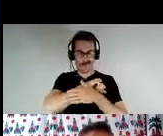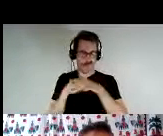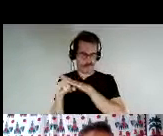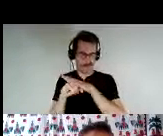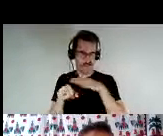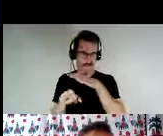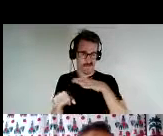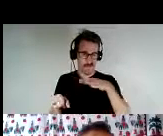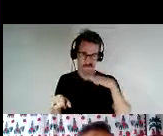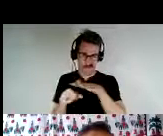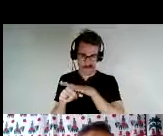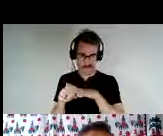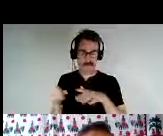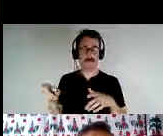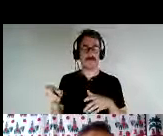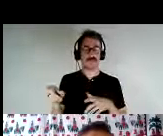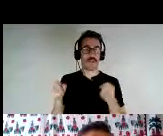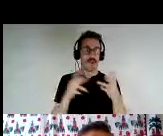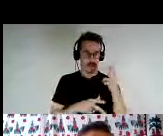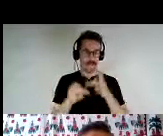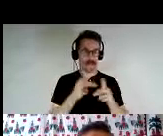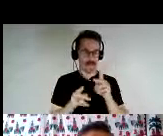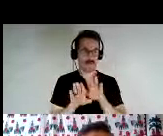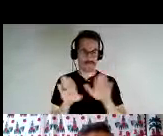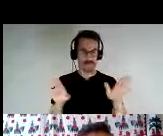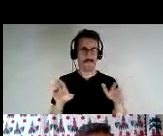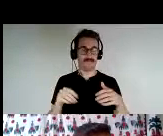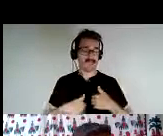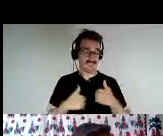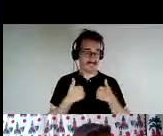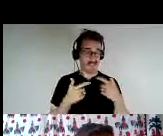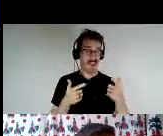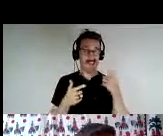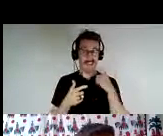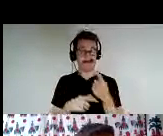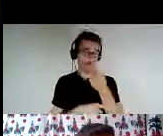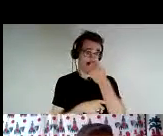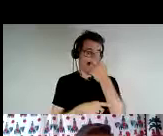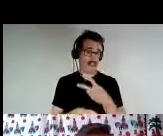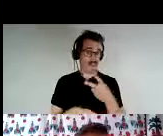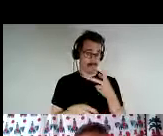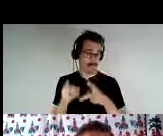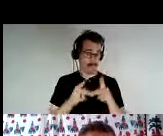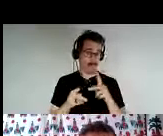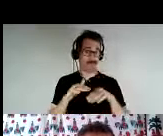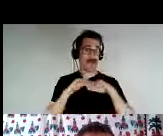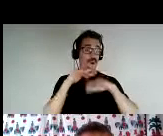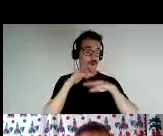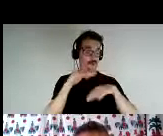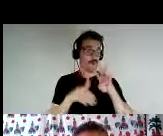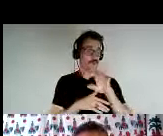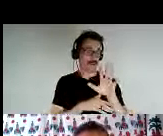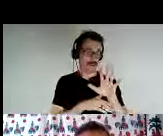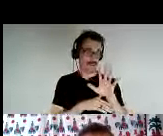the participants, we've got a lot of people within almost half are younger than 45 years